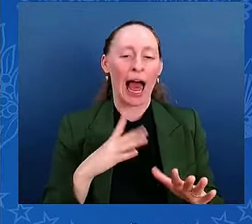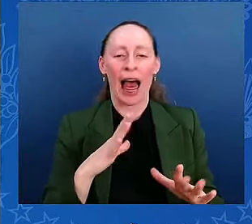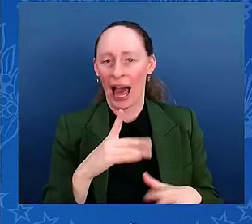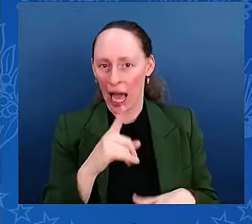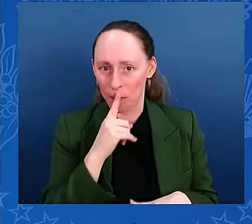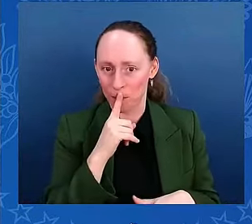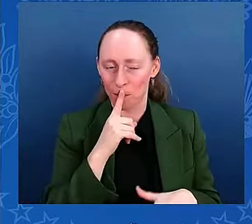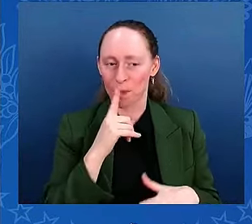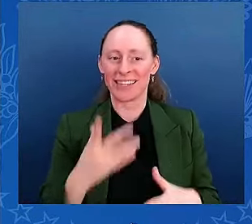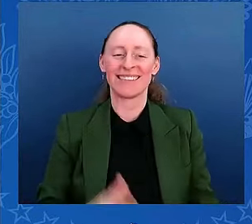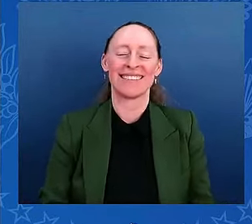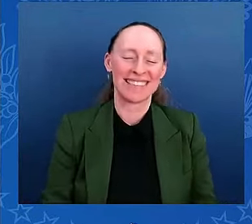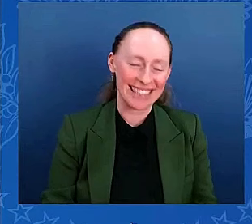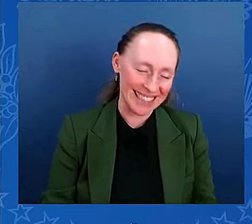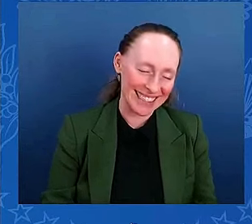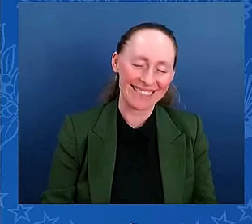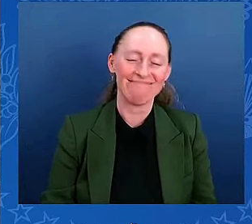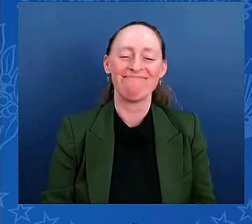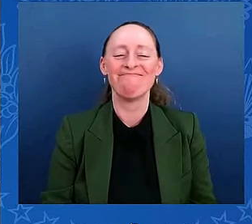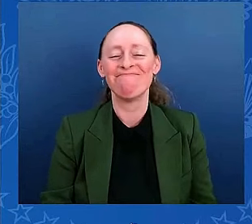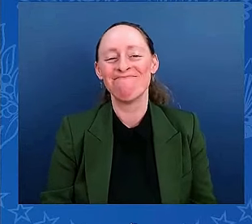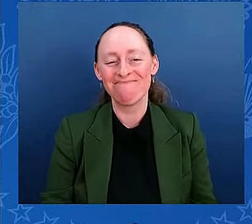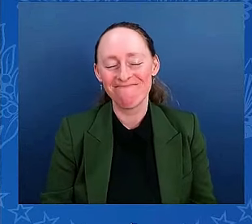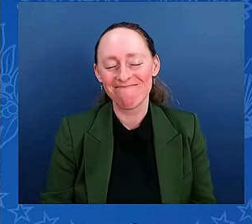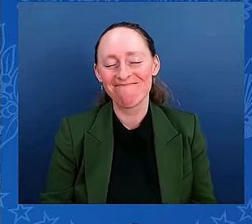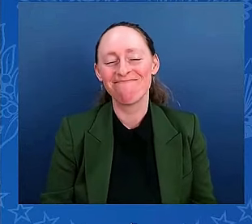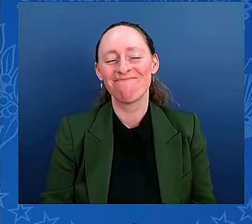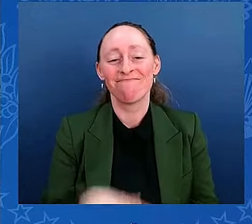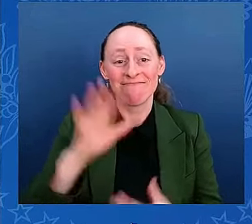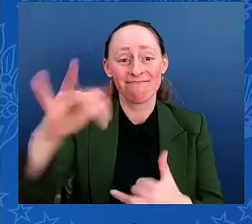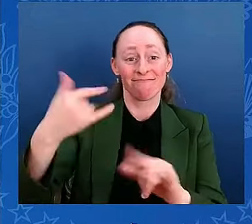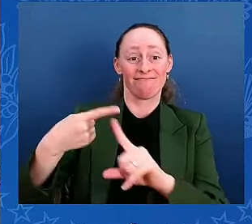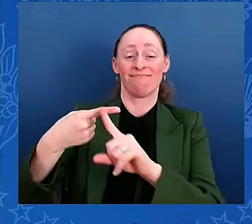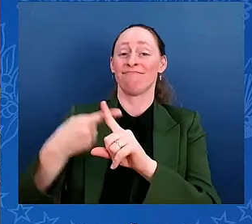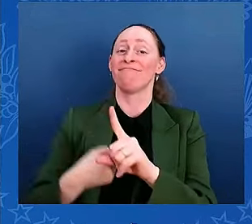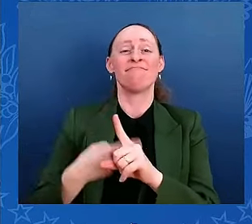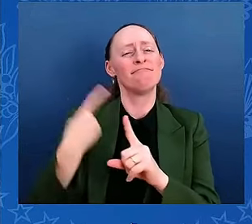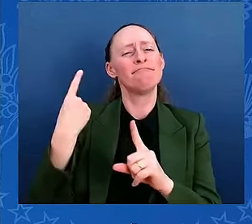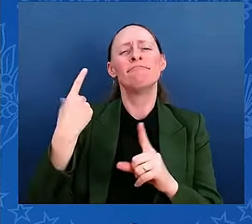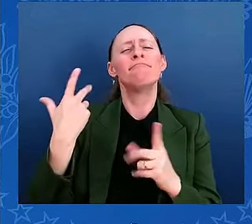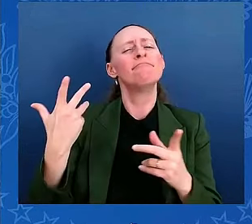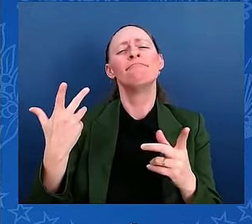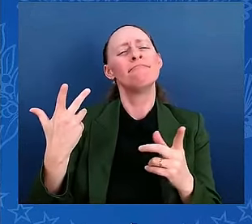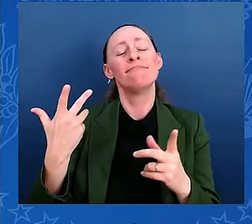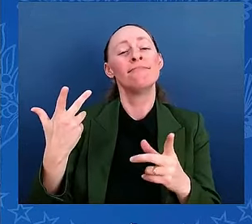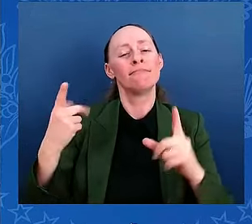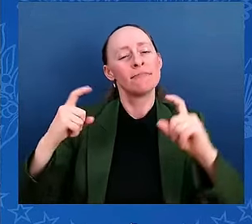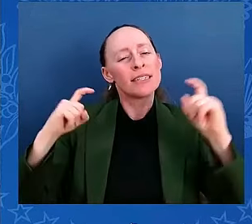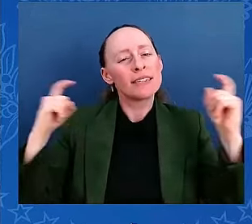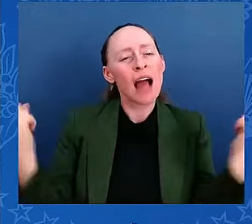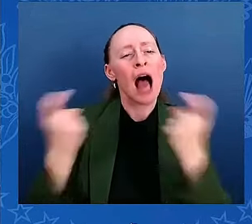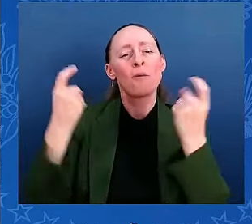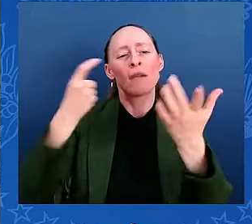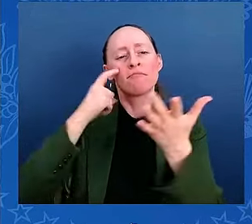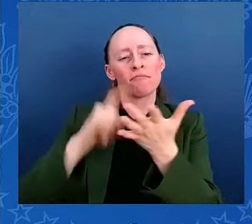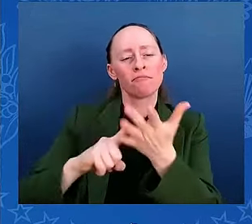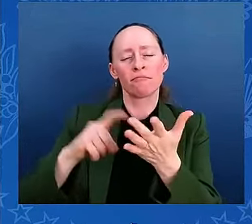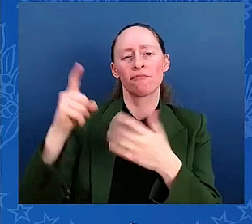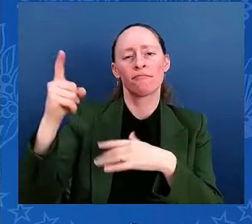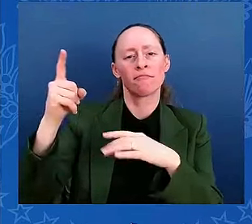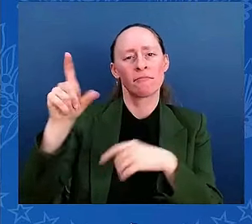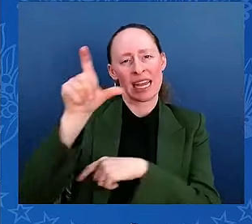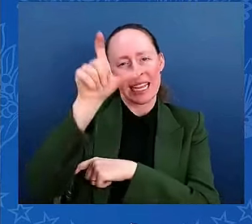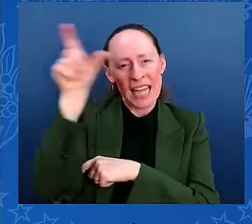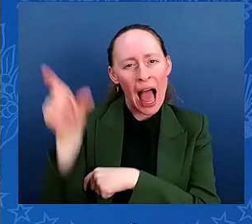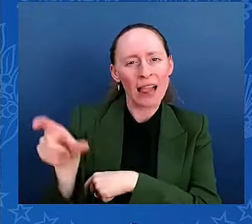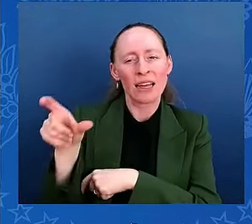This month is about celebrating the extraordinary contributions and proud heritage of Italian Americans to our nation.